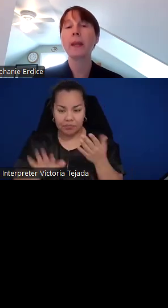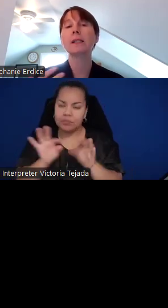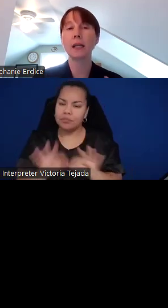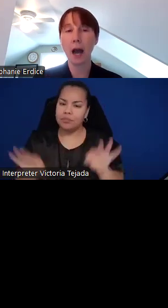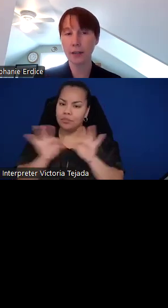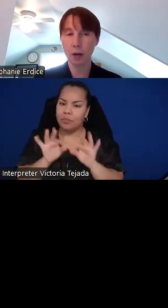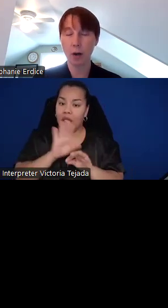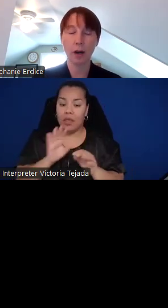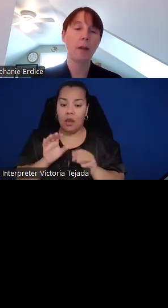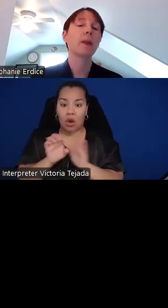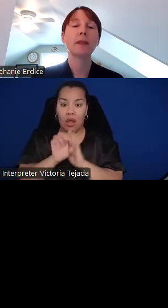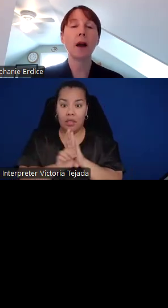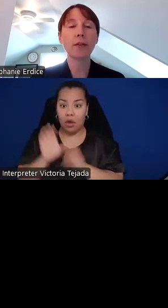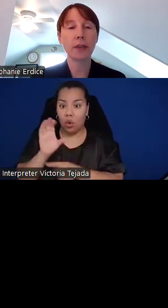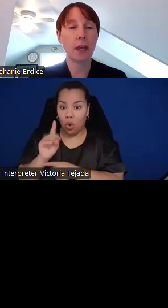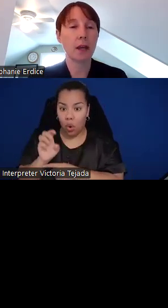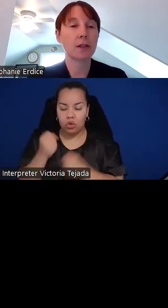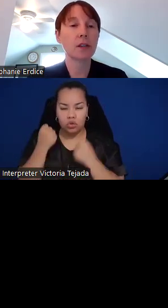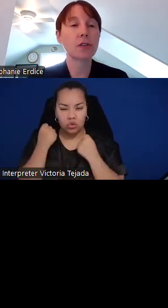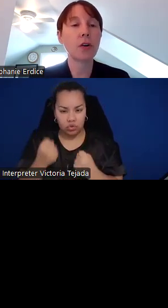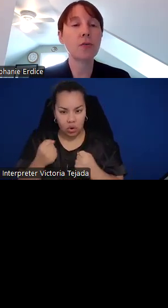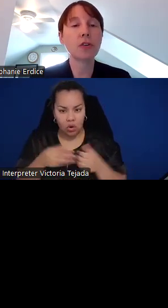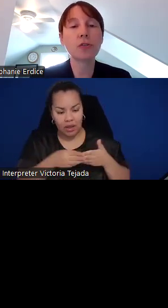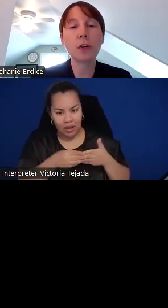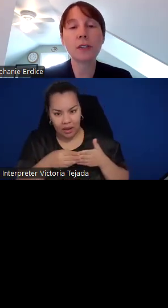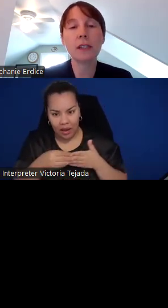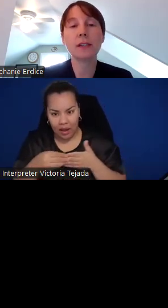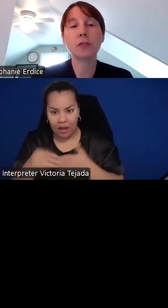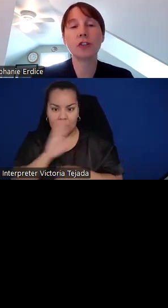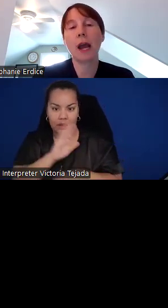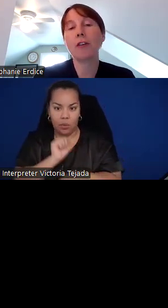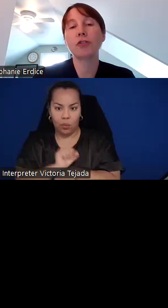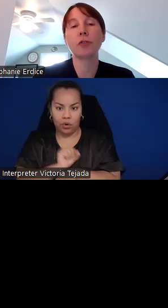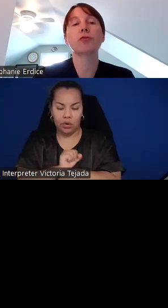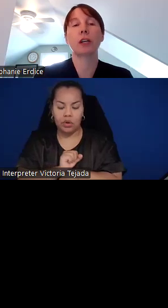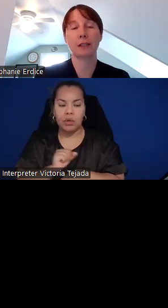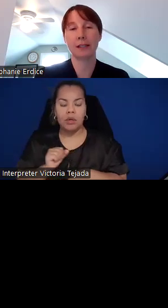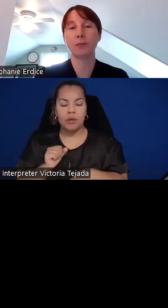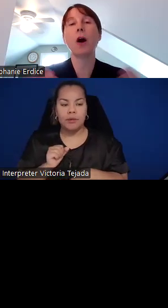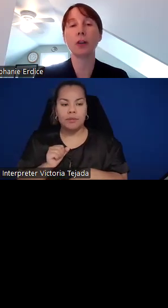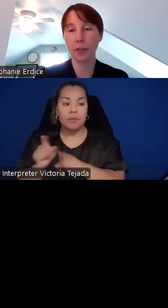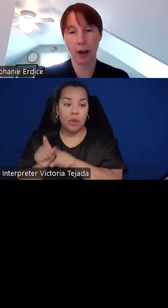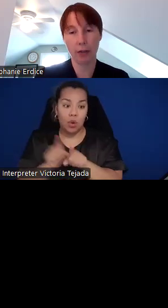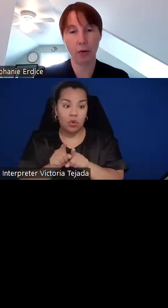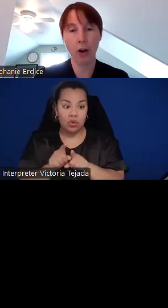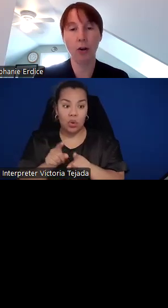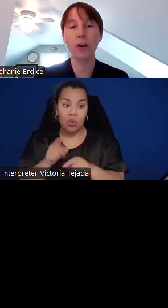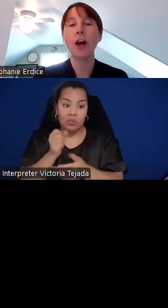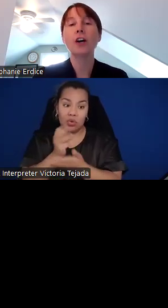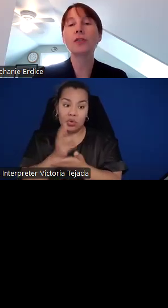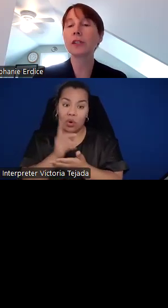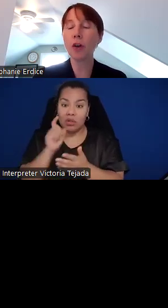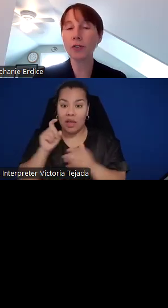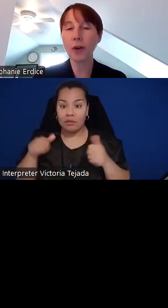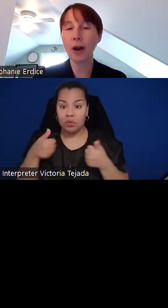code to guide their work. The other thing is, so social workers need to challenge social justice. That's part of their ethical